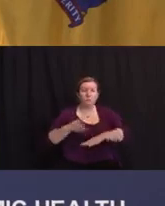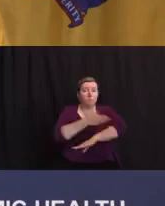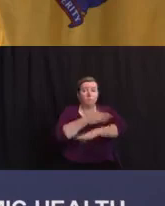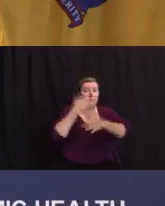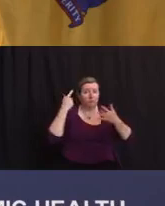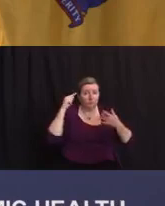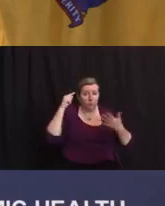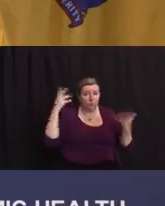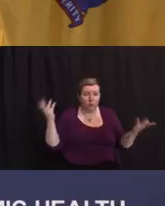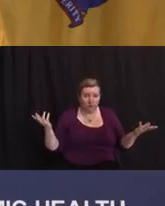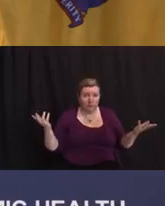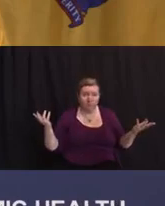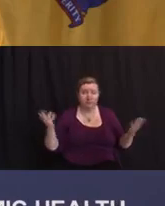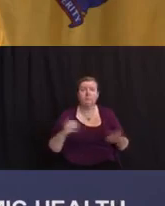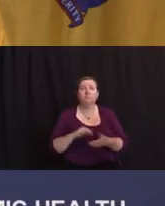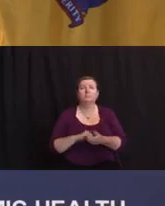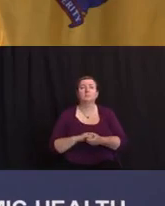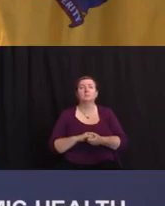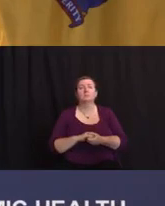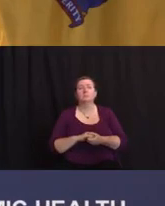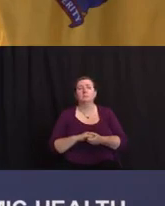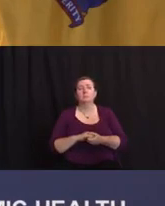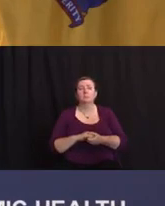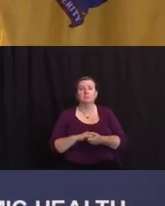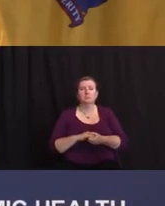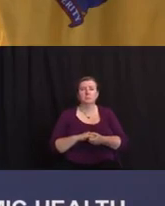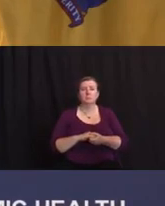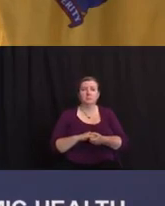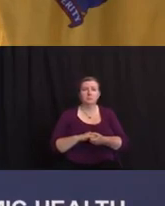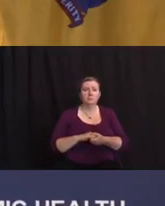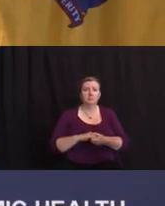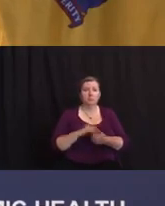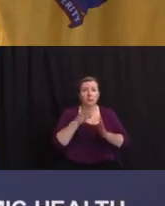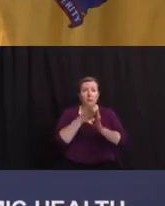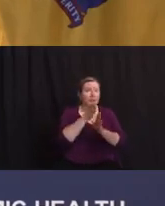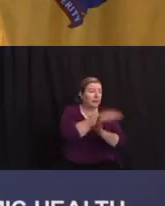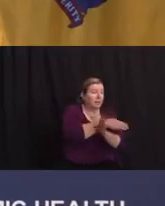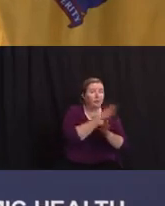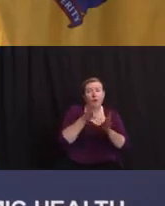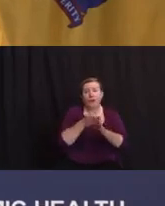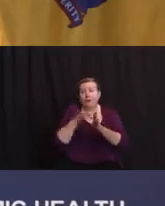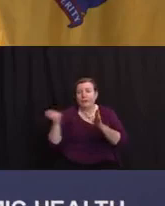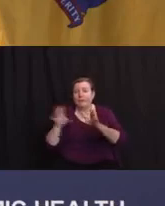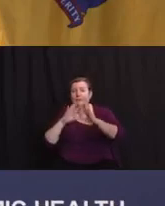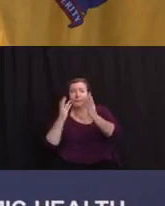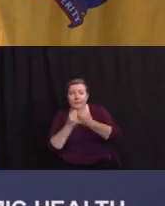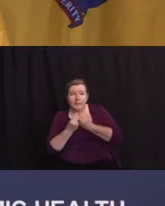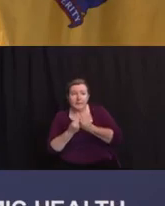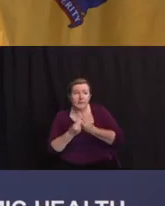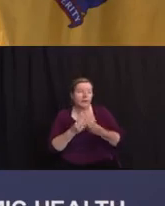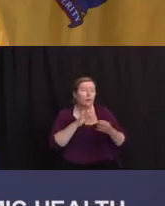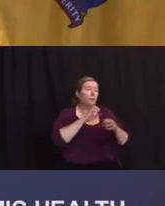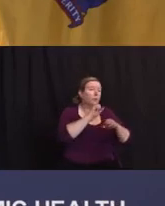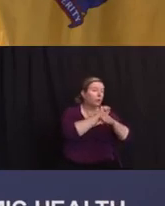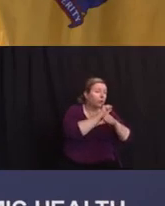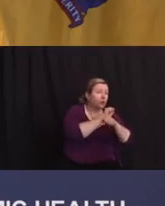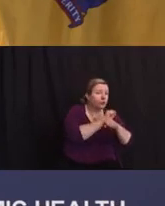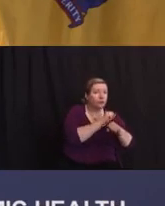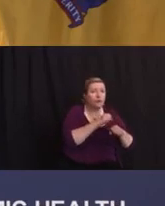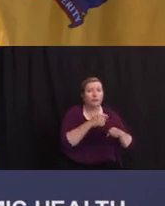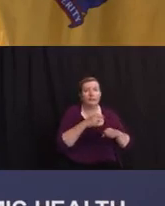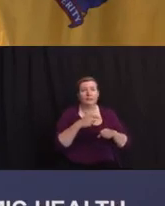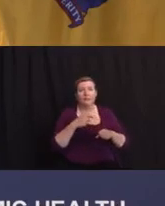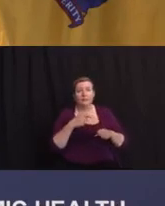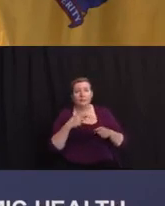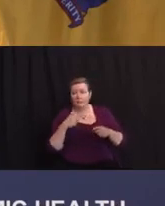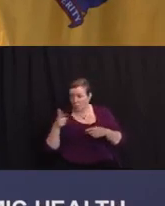we've spoken a lot to, which is your neighbor, your family member, your coworker got the vaccine months ago, and apparently nothing happened